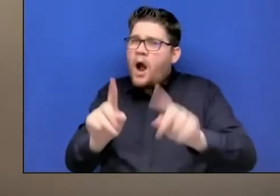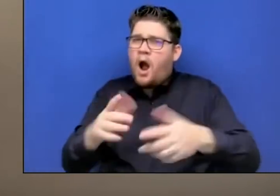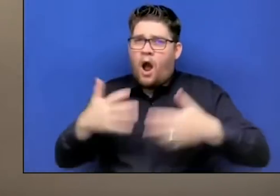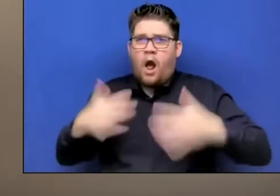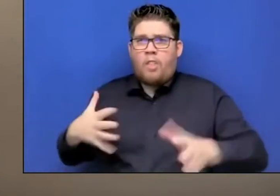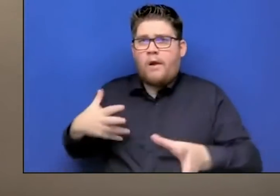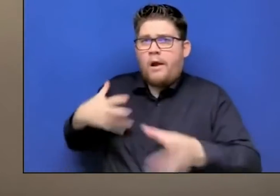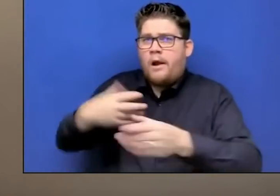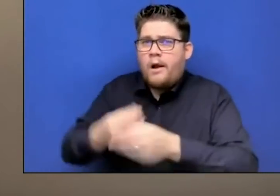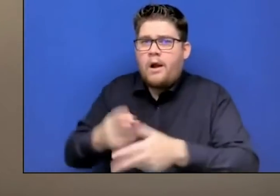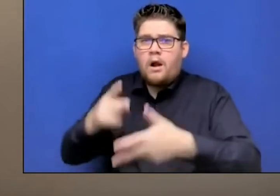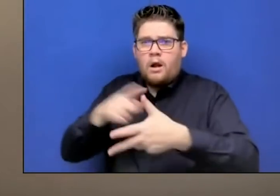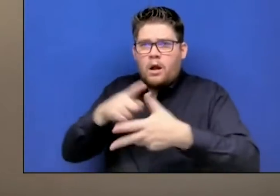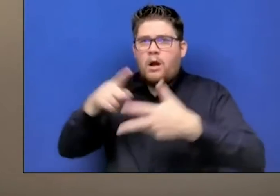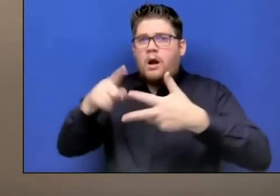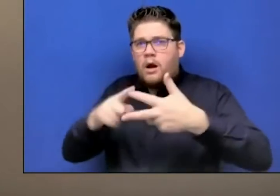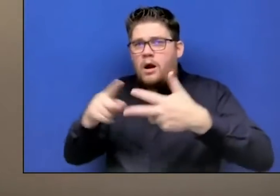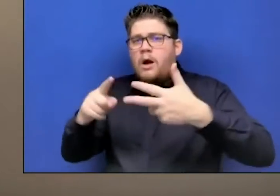soil.